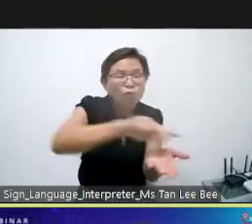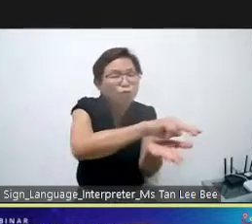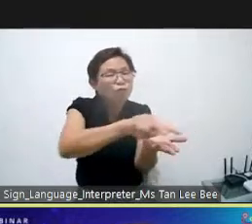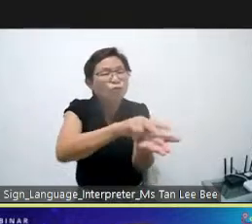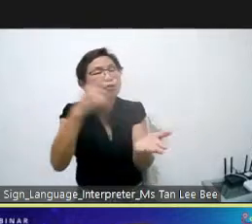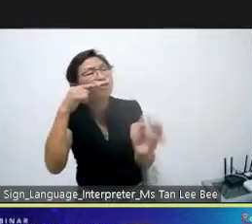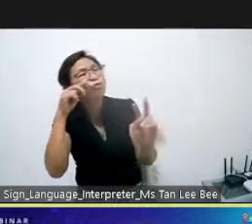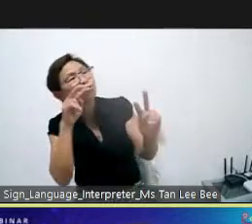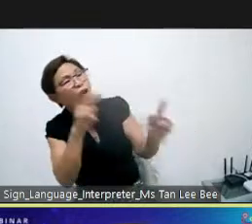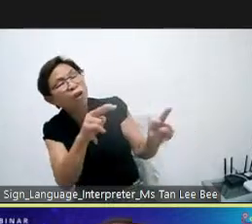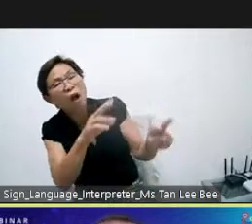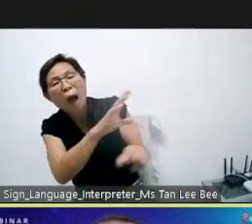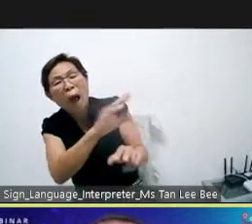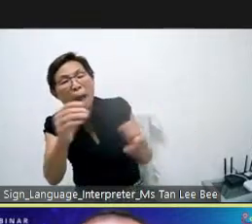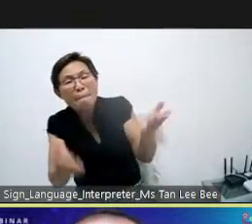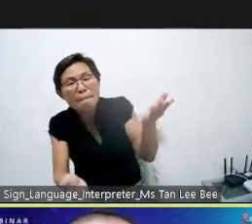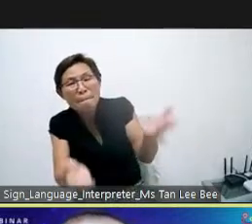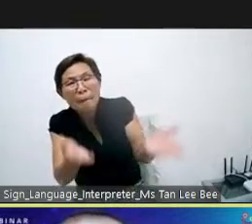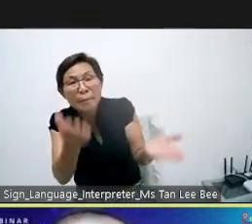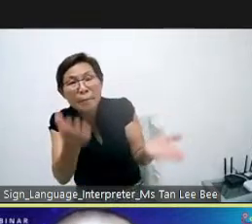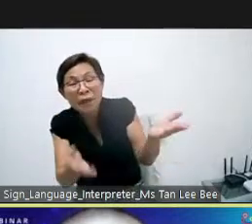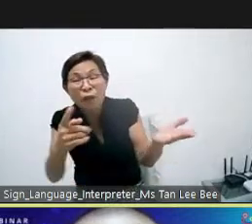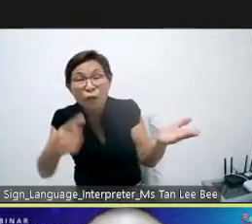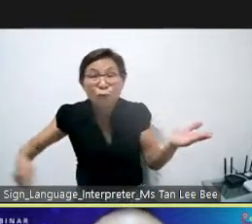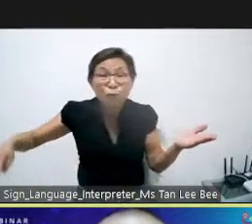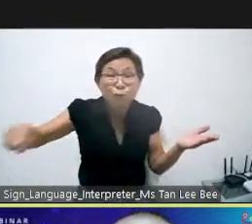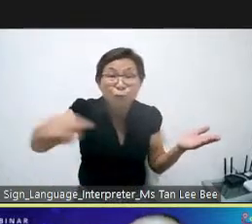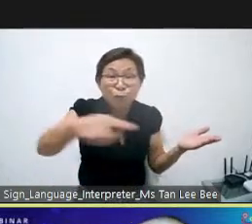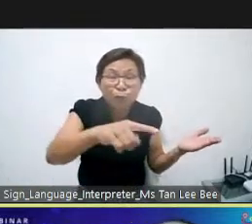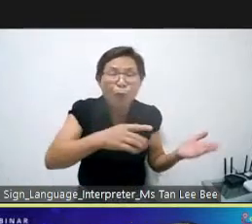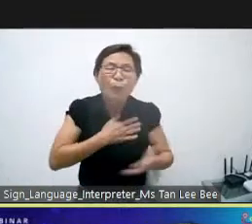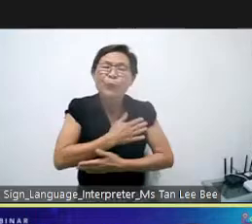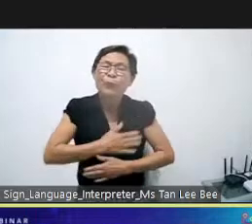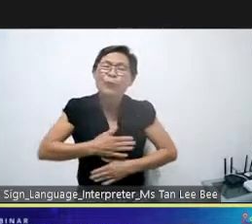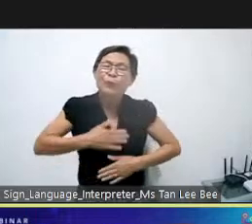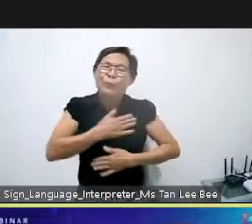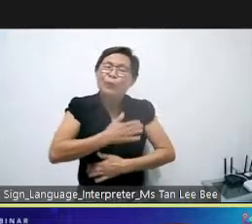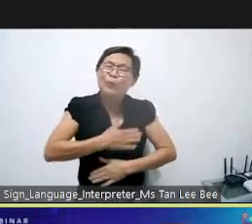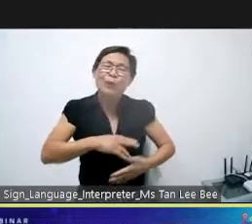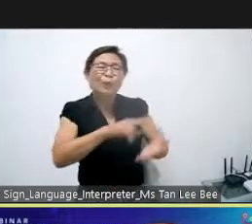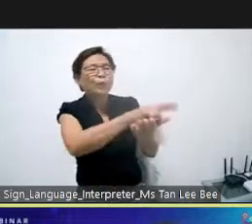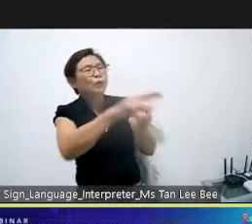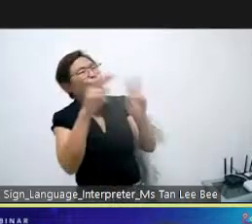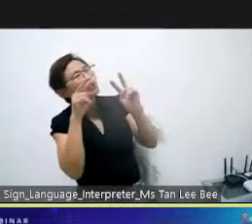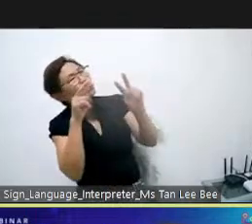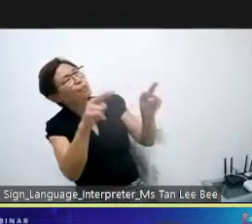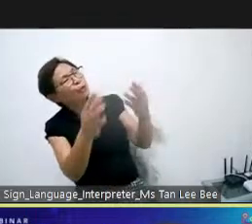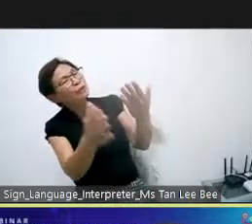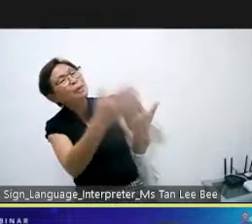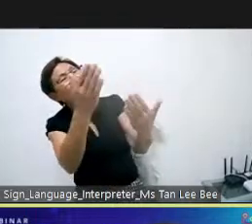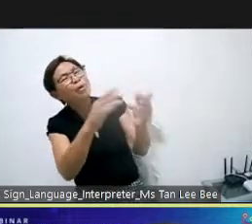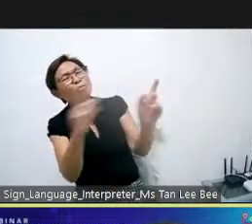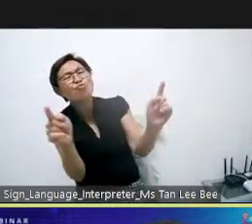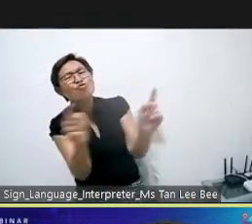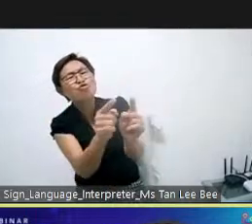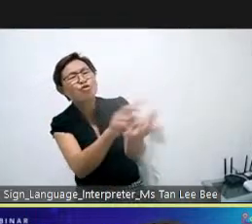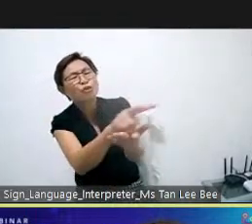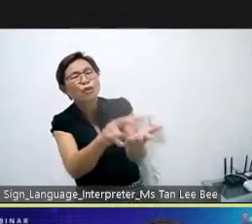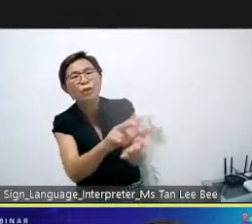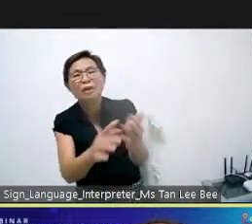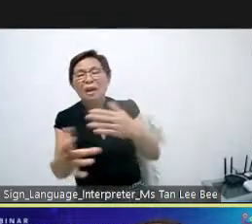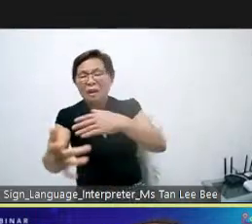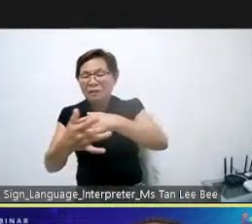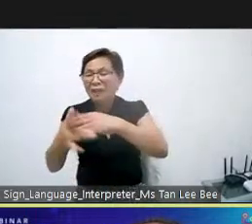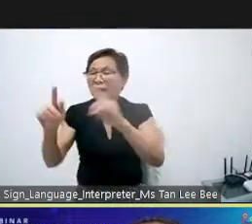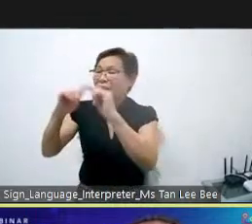watch, and perhaps everybody will enjoy my video, my simple video. Please, technical team, to play